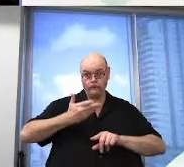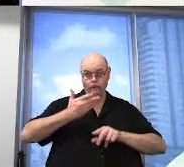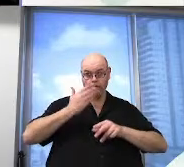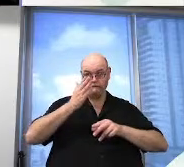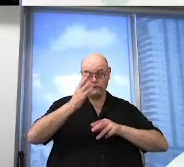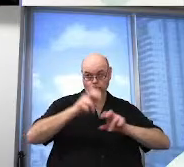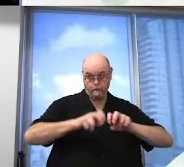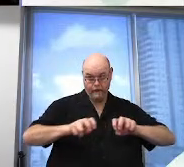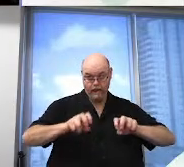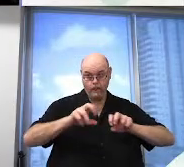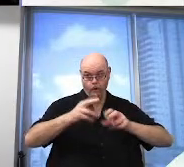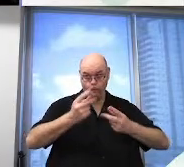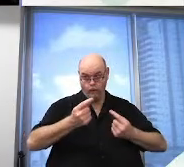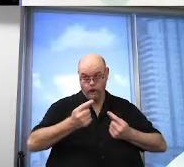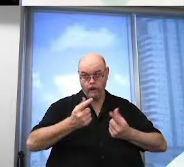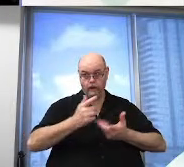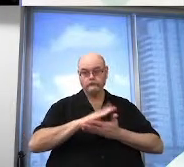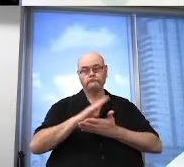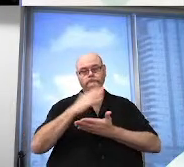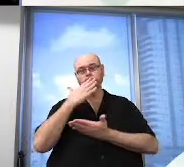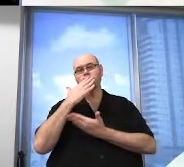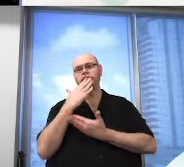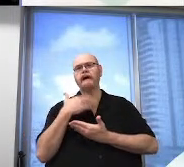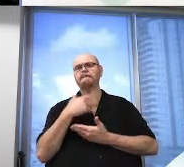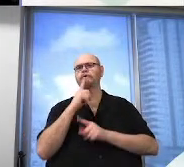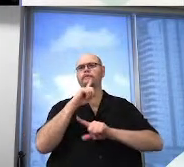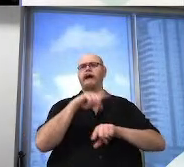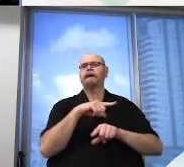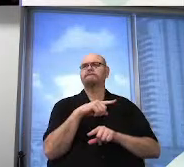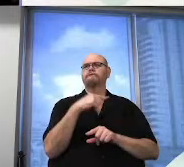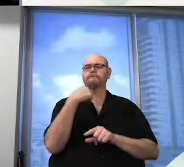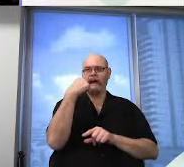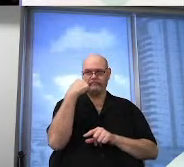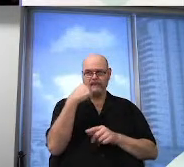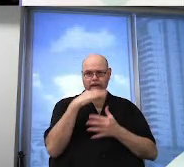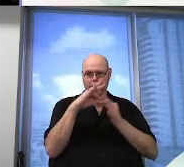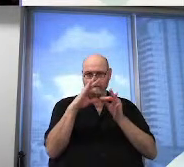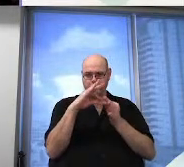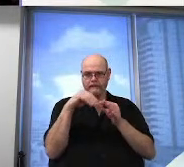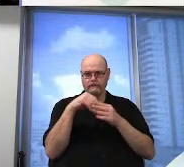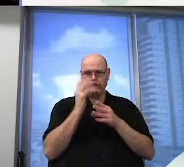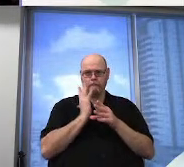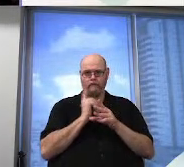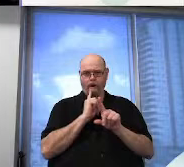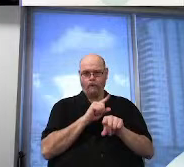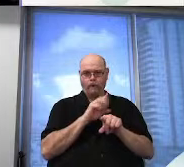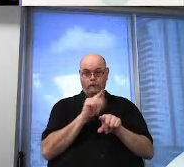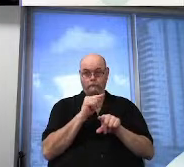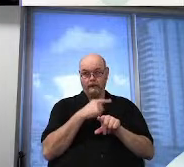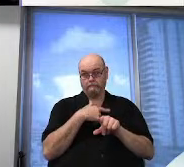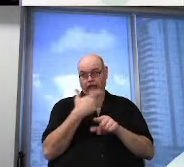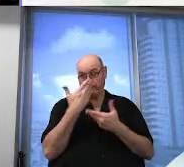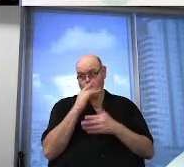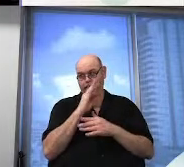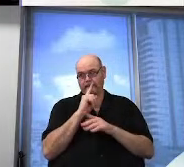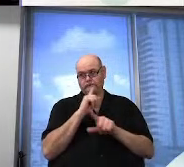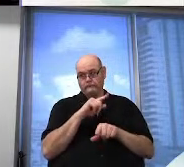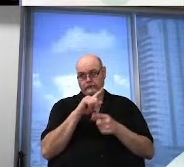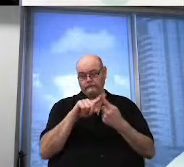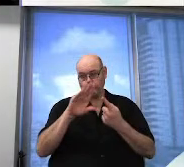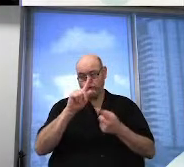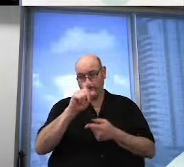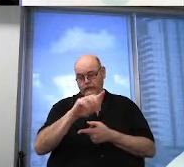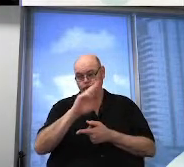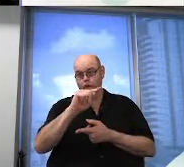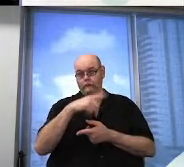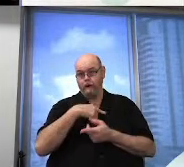in a future panel. Thank you, Ms. Valle. So here is the answer that I think I mentioned in a prior order, but let's see if that's responsive